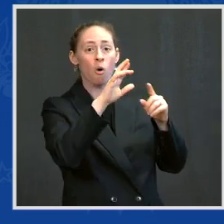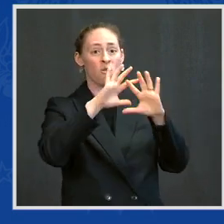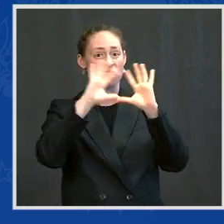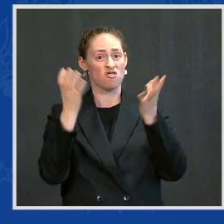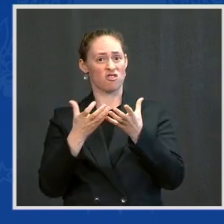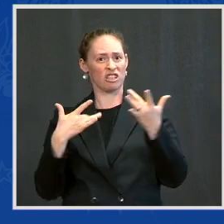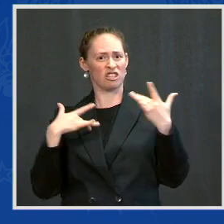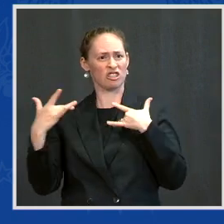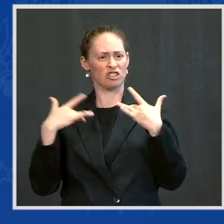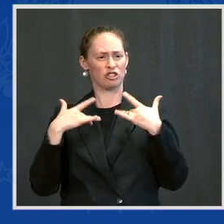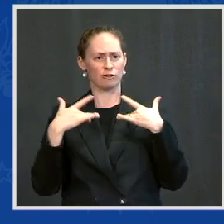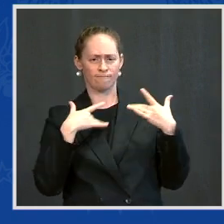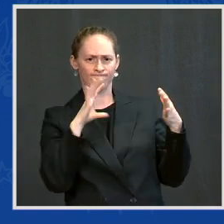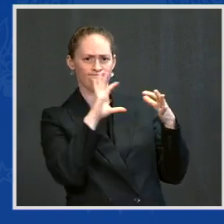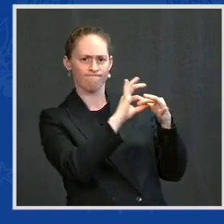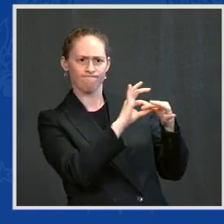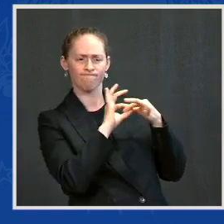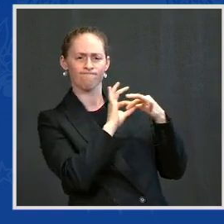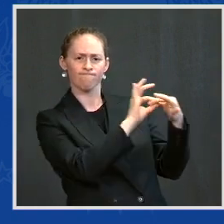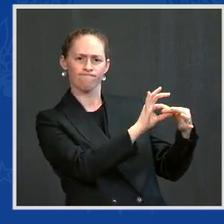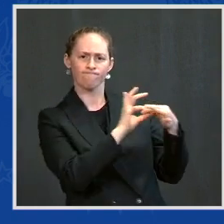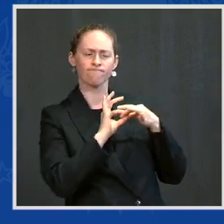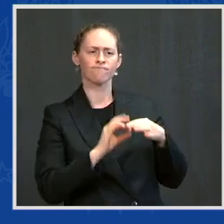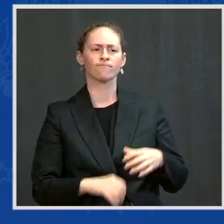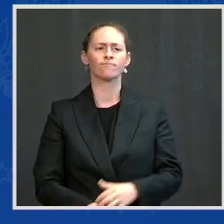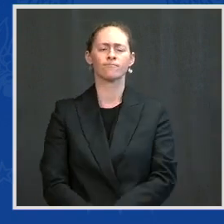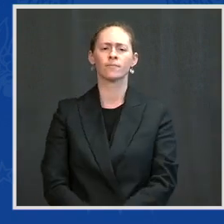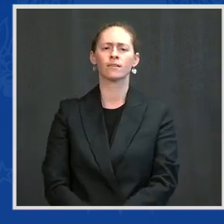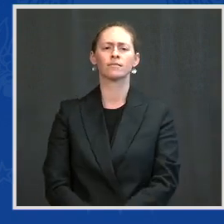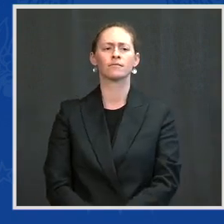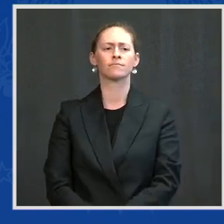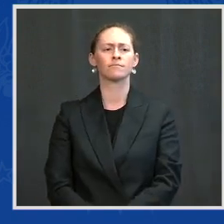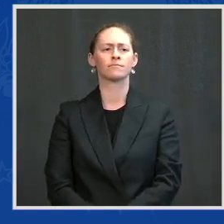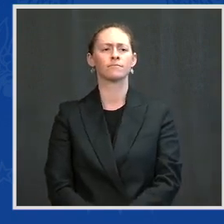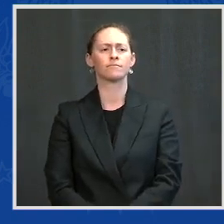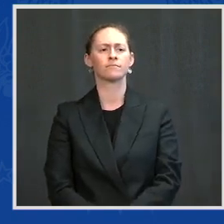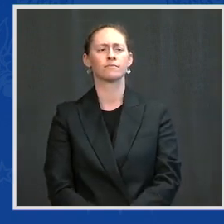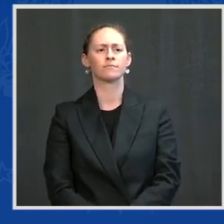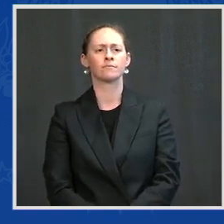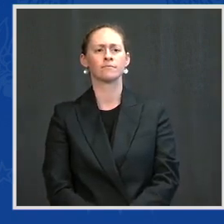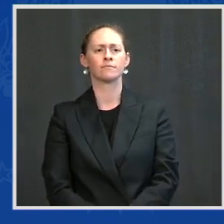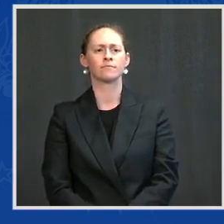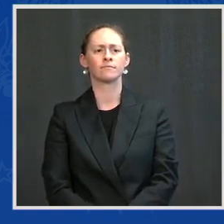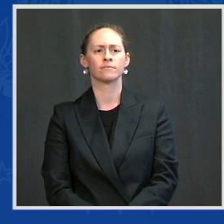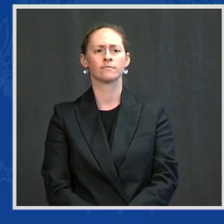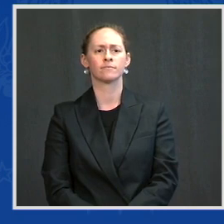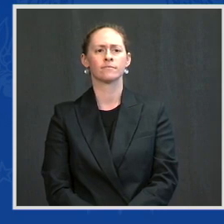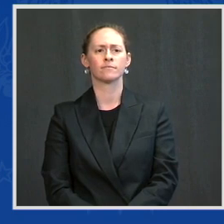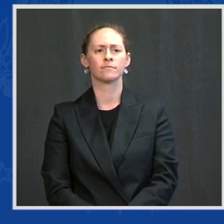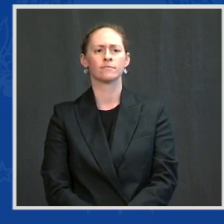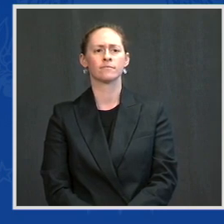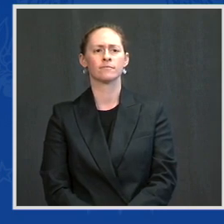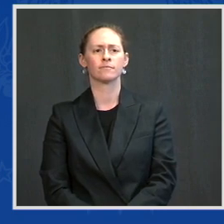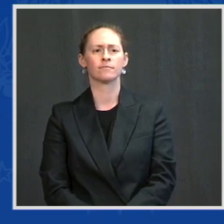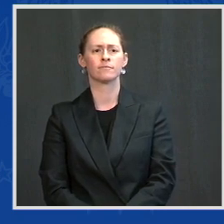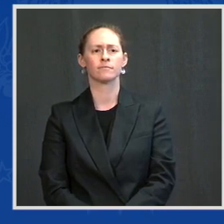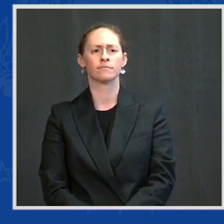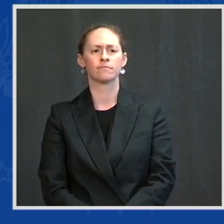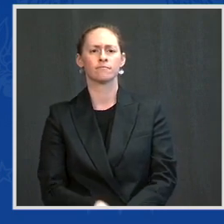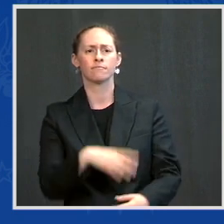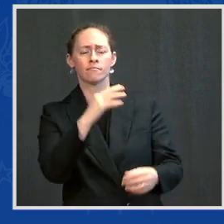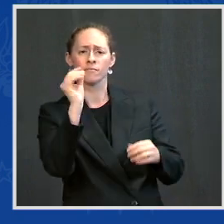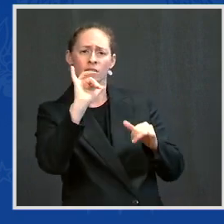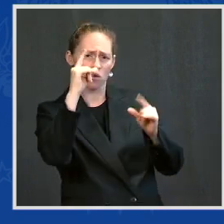region, including the ASEAN, the Quad, and trilateral cooperation with Japan. The multilateral cooperation